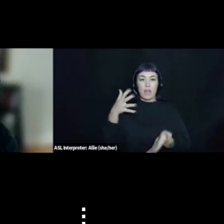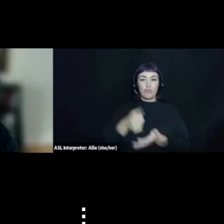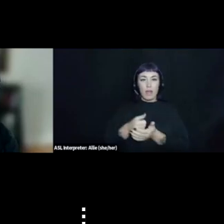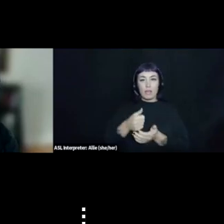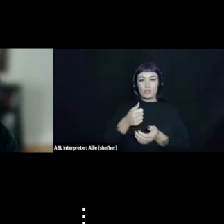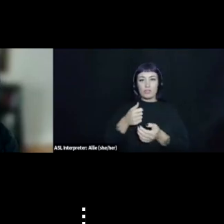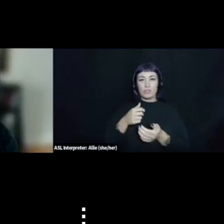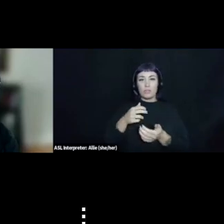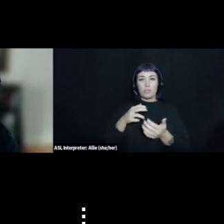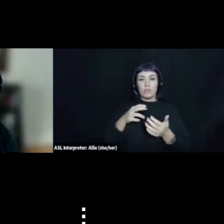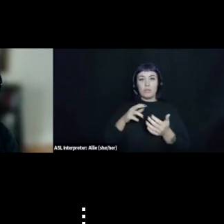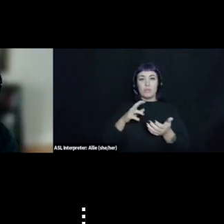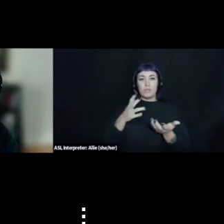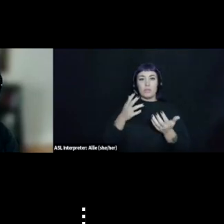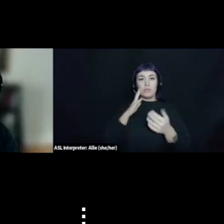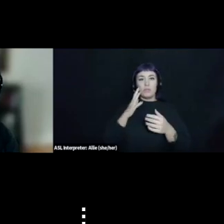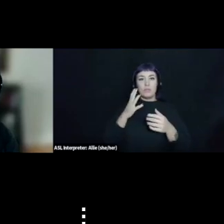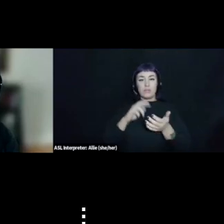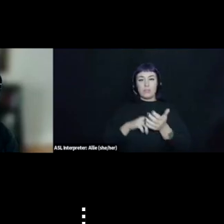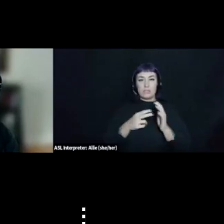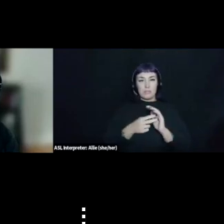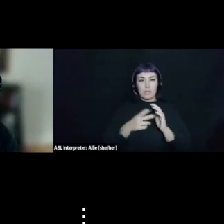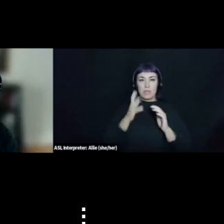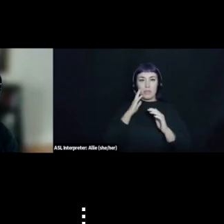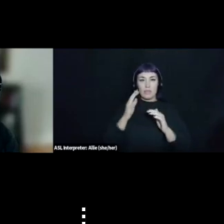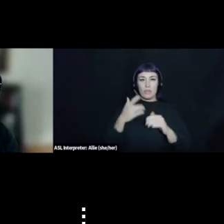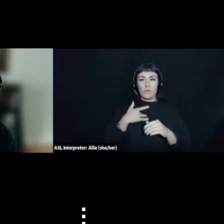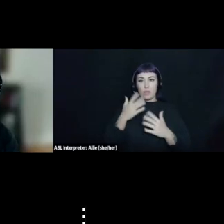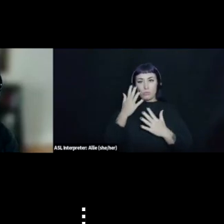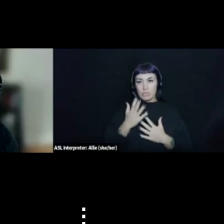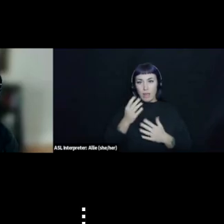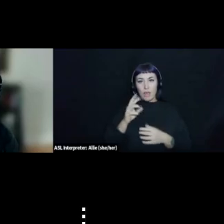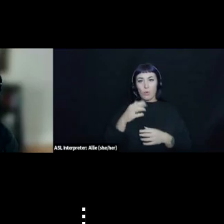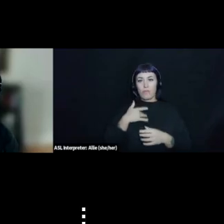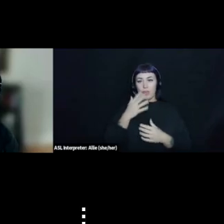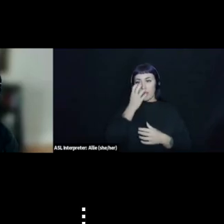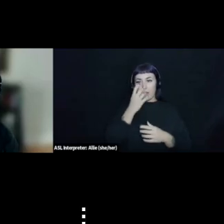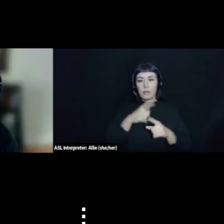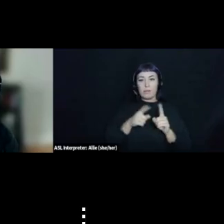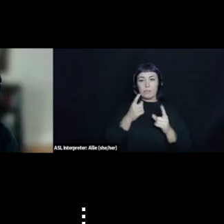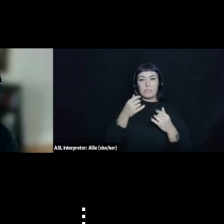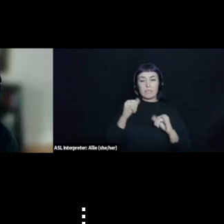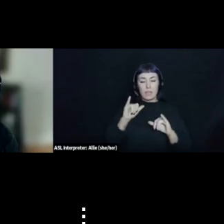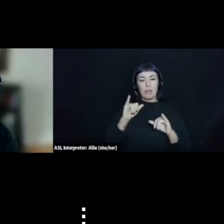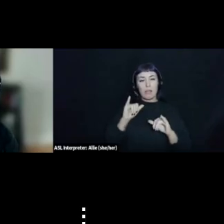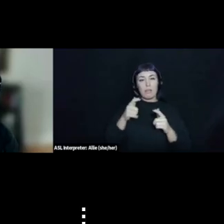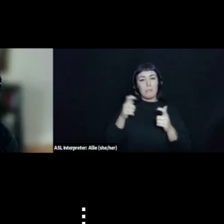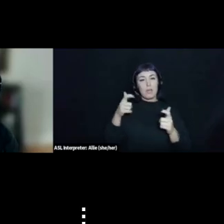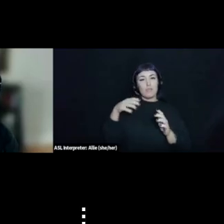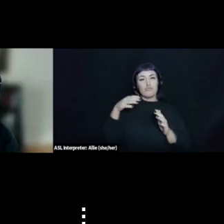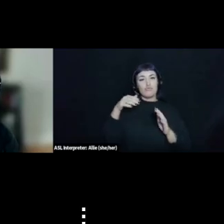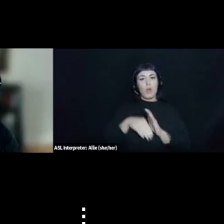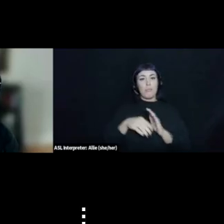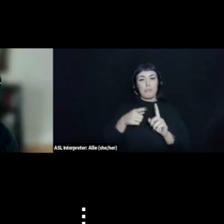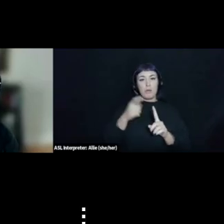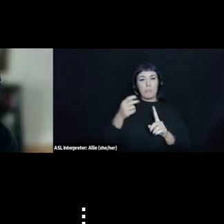under your baseline of feeling. You're not ending up necessarily feeling sad or feeling angry, but it's still a big drop from a very